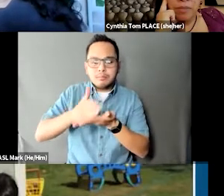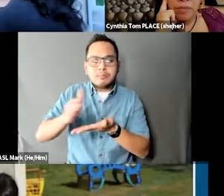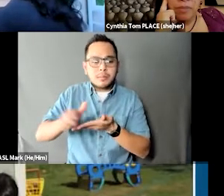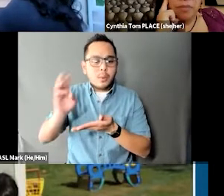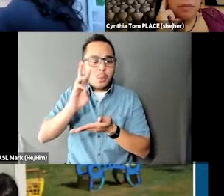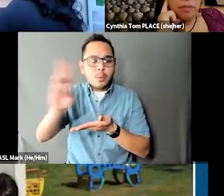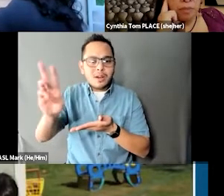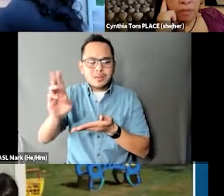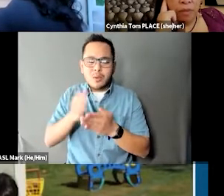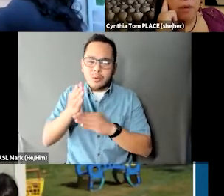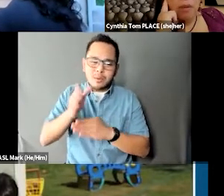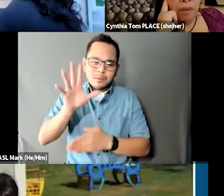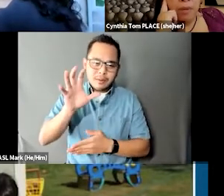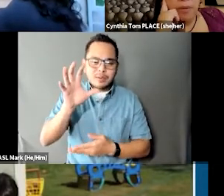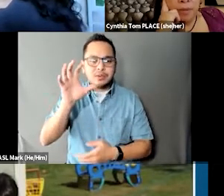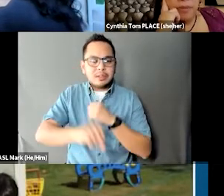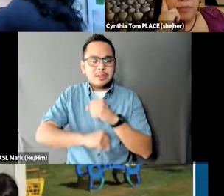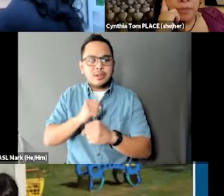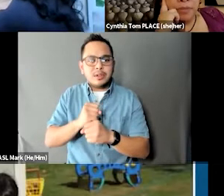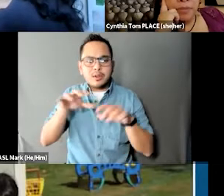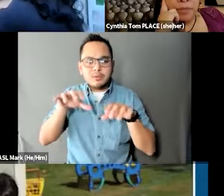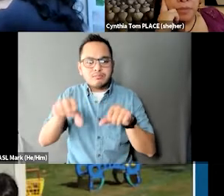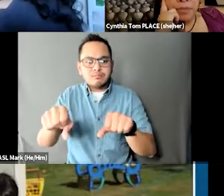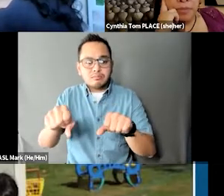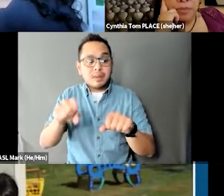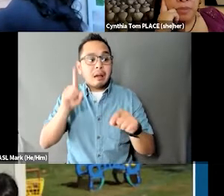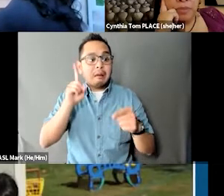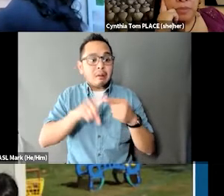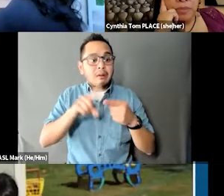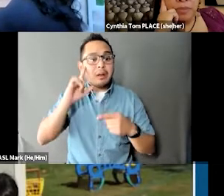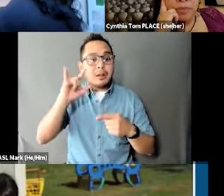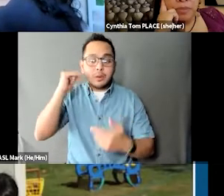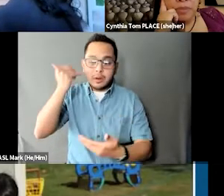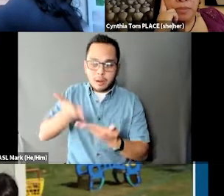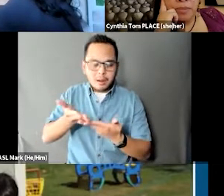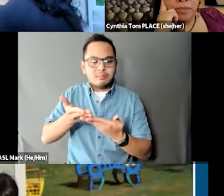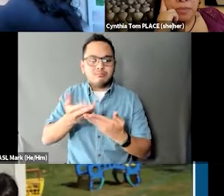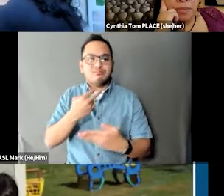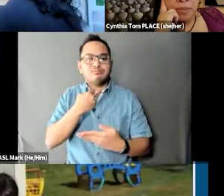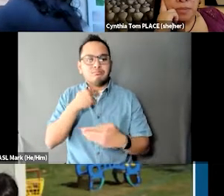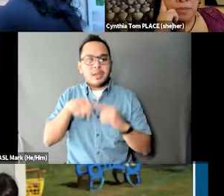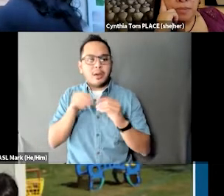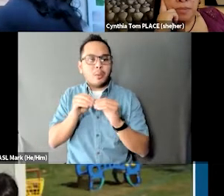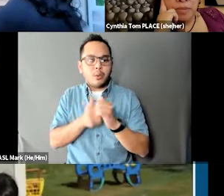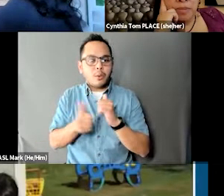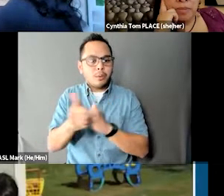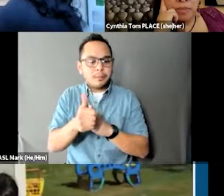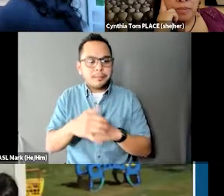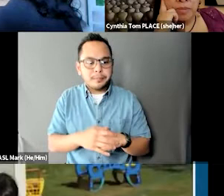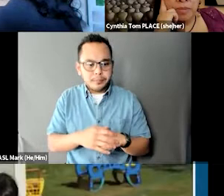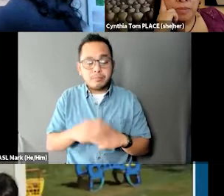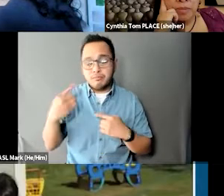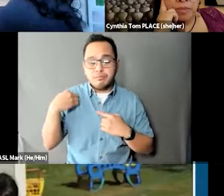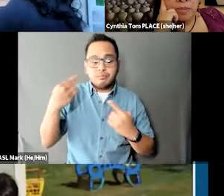years of colonization until we made it to California. We couldn't go any farther west than California. So I spent my summers